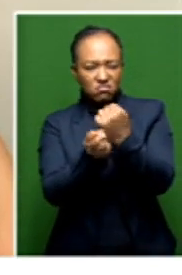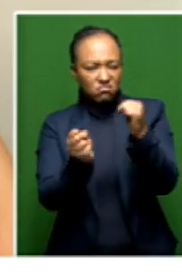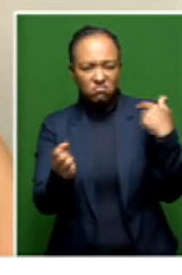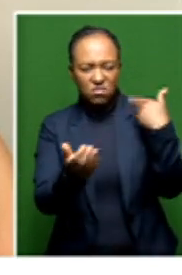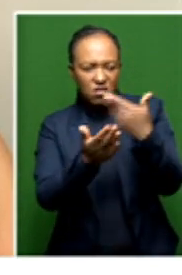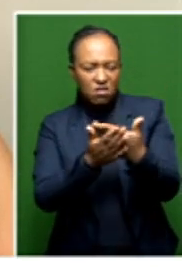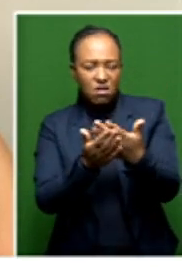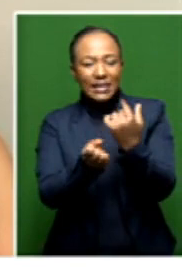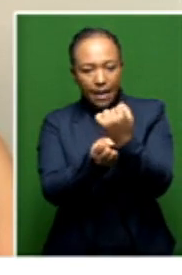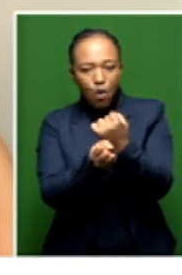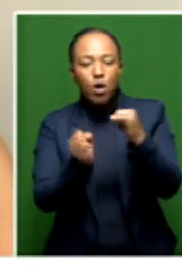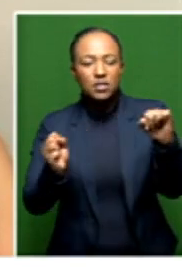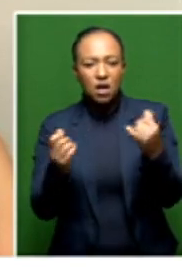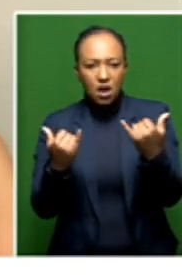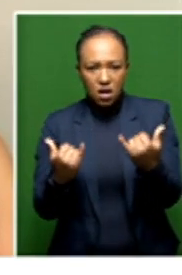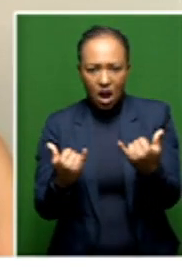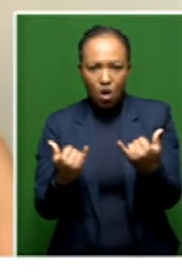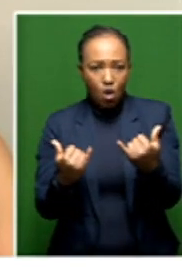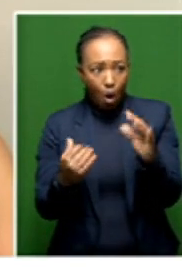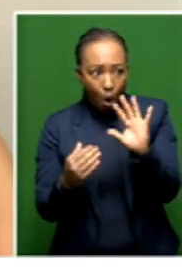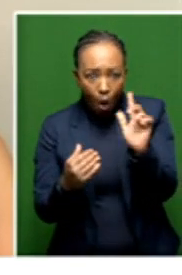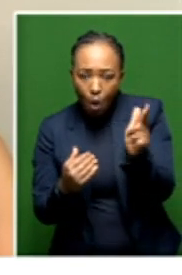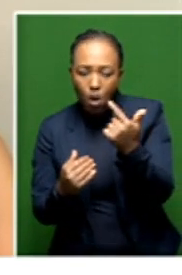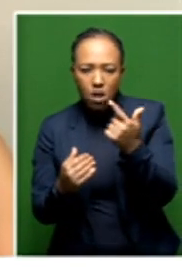assess the sort of inroads that you've made?